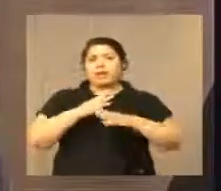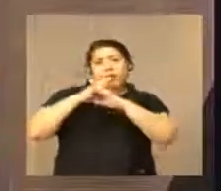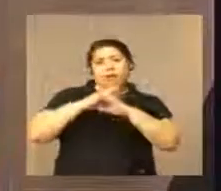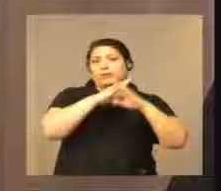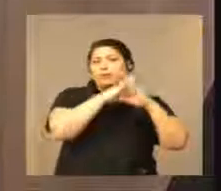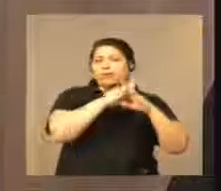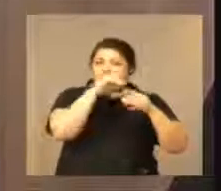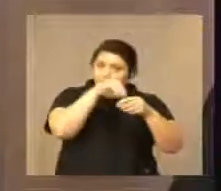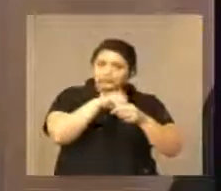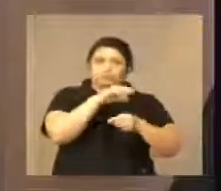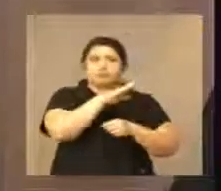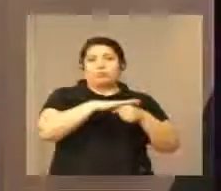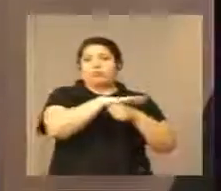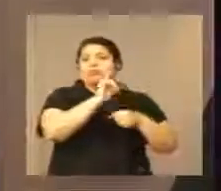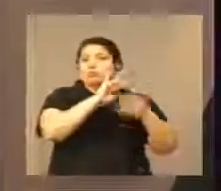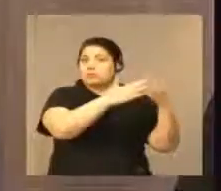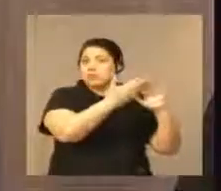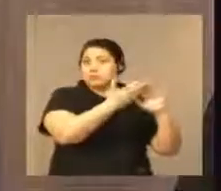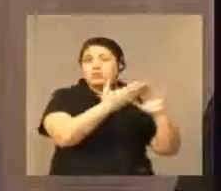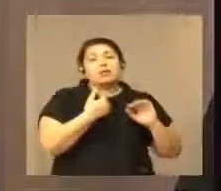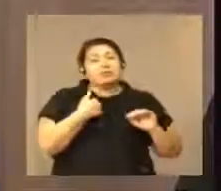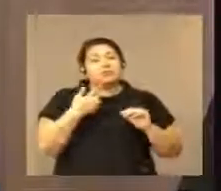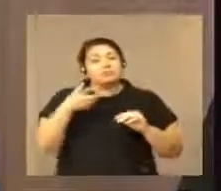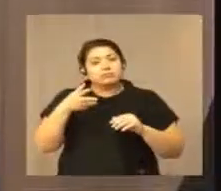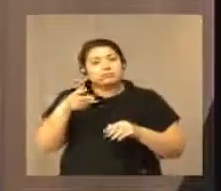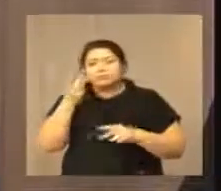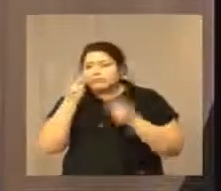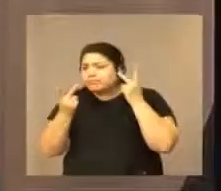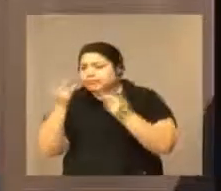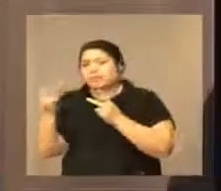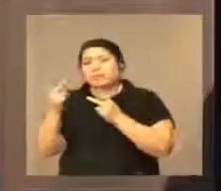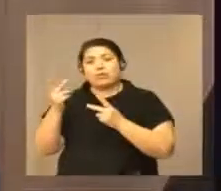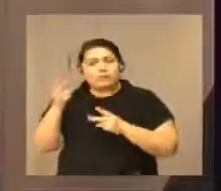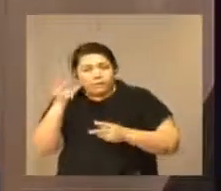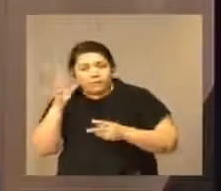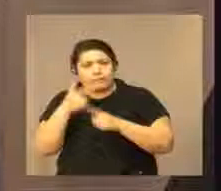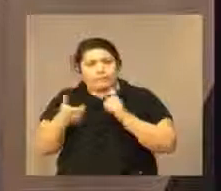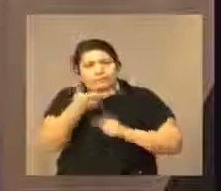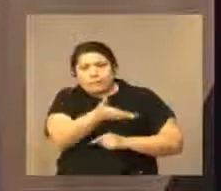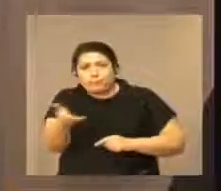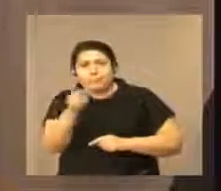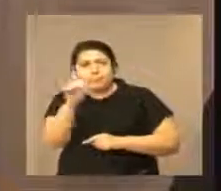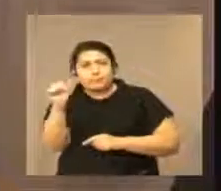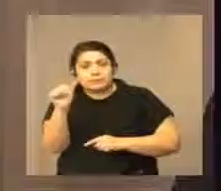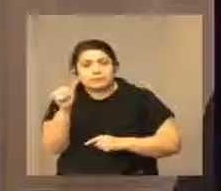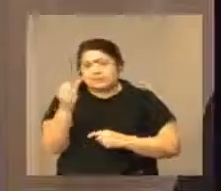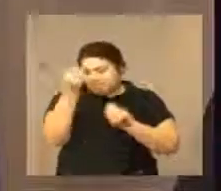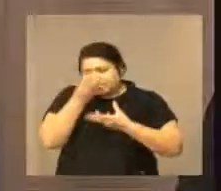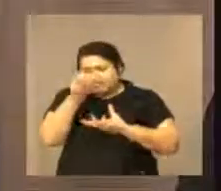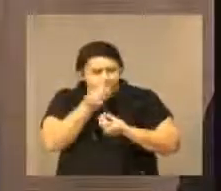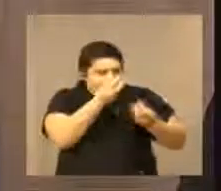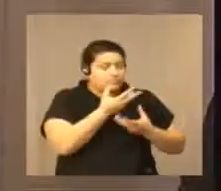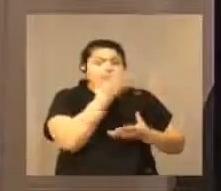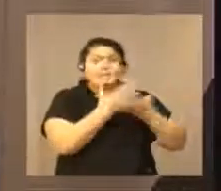And I believe that, you know, hearing from people with disabilities that live there, and many that had to leave their